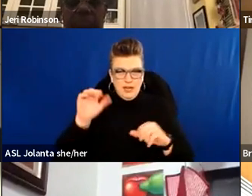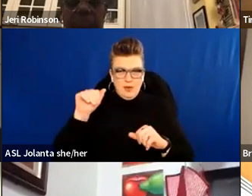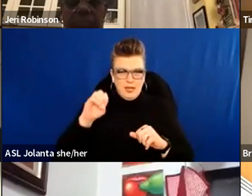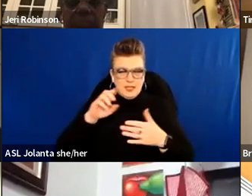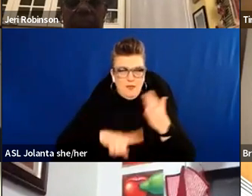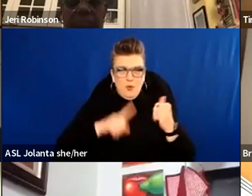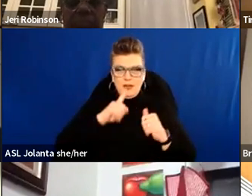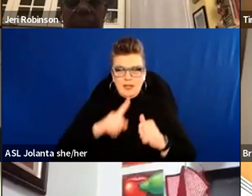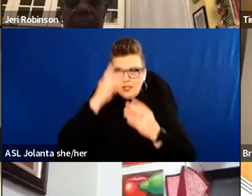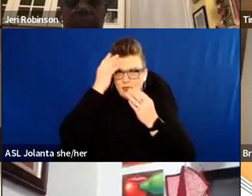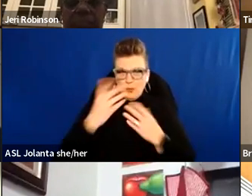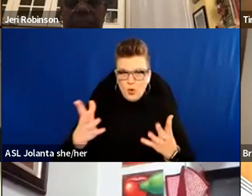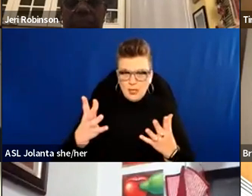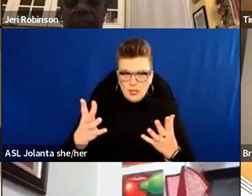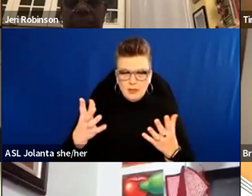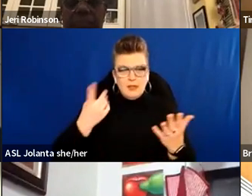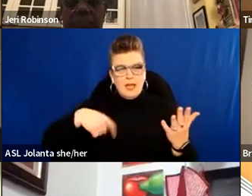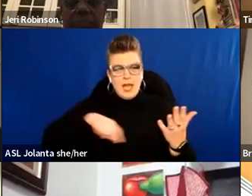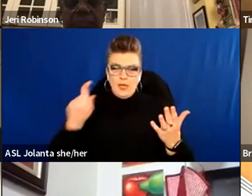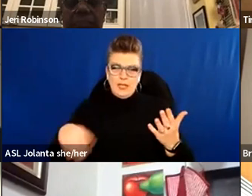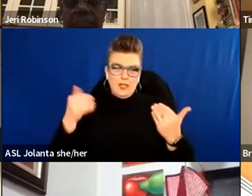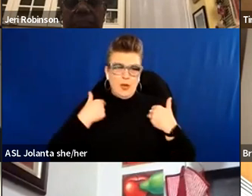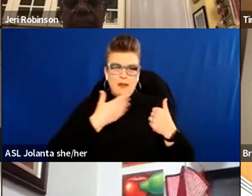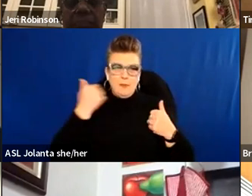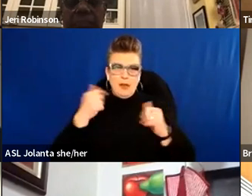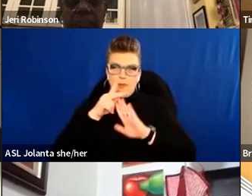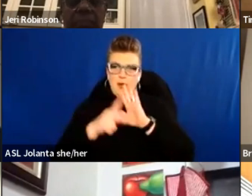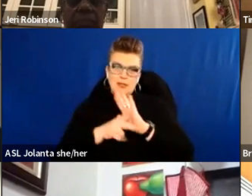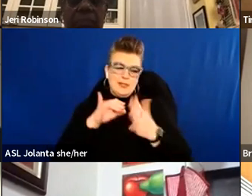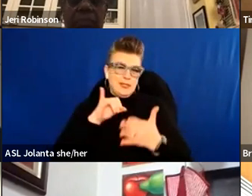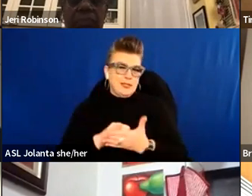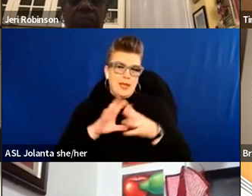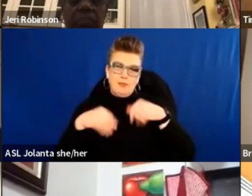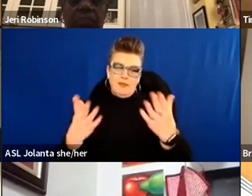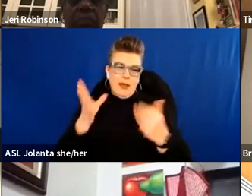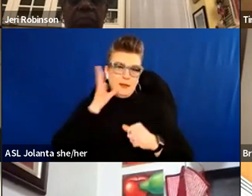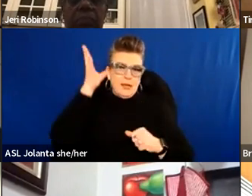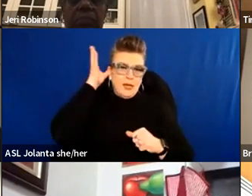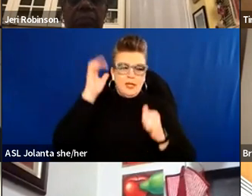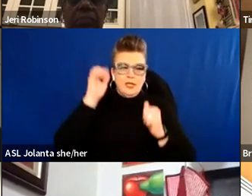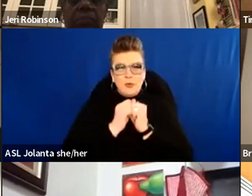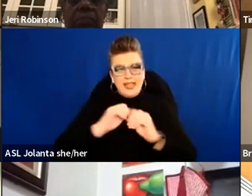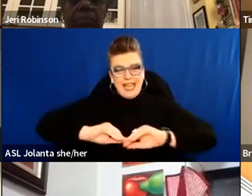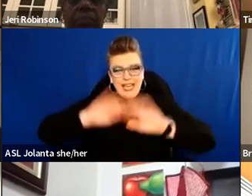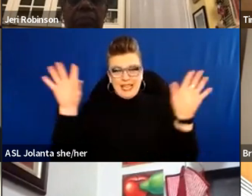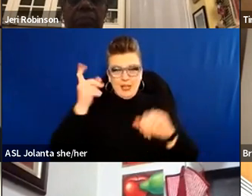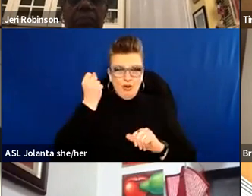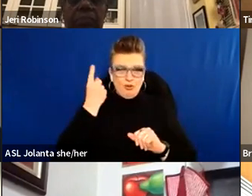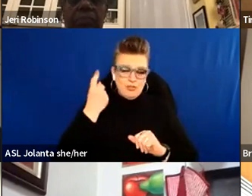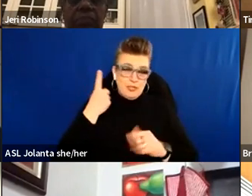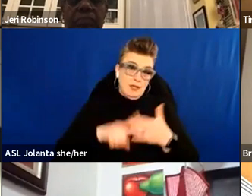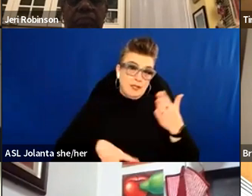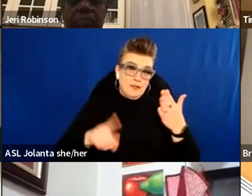reported um and that we need to have better policies to provide parents with clear understanding of what the situation is in their